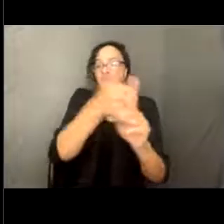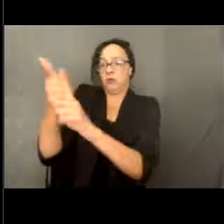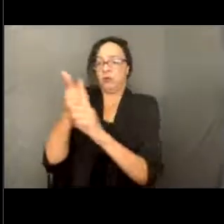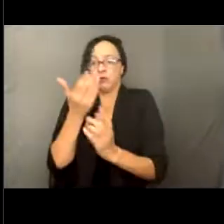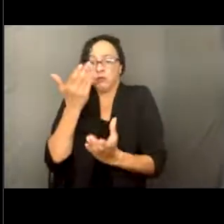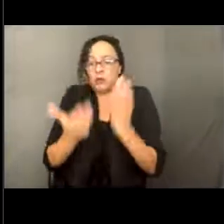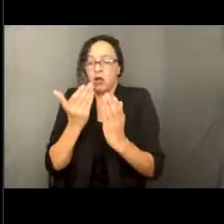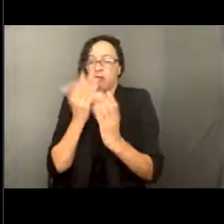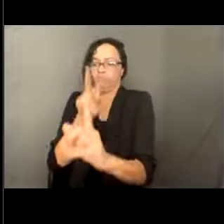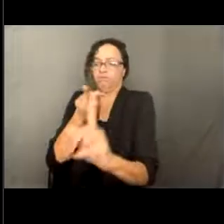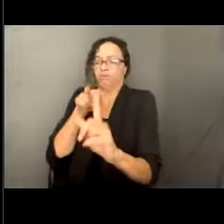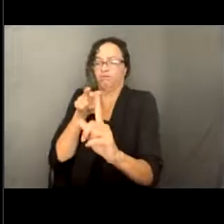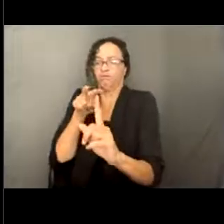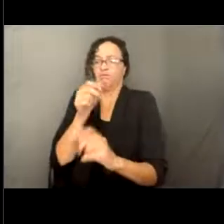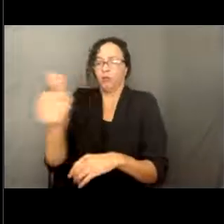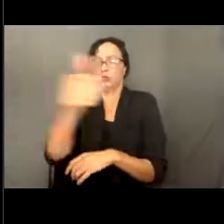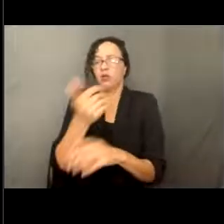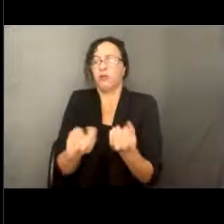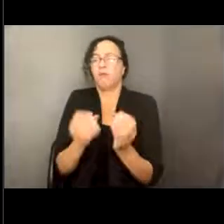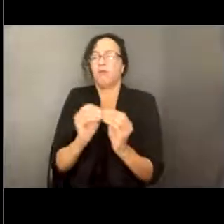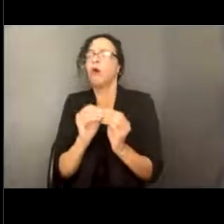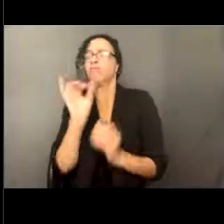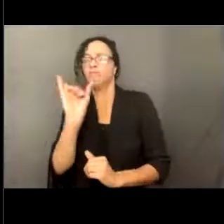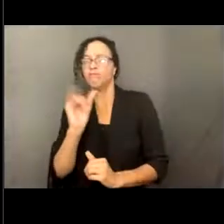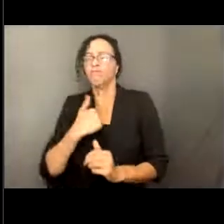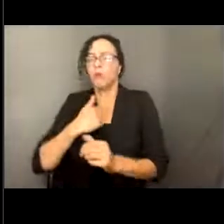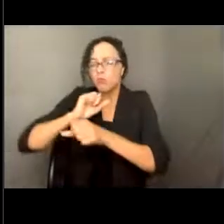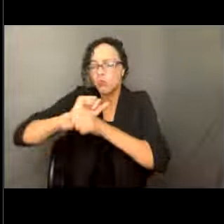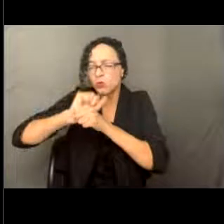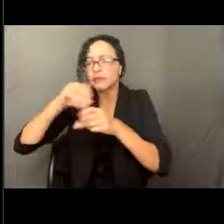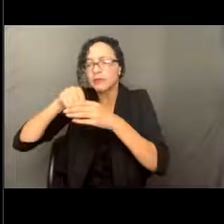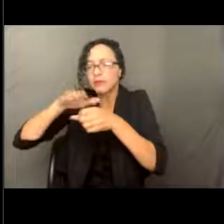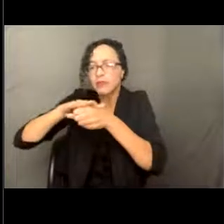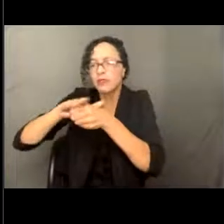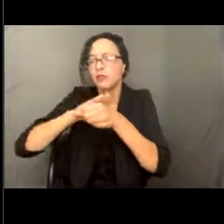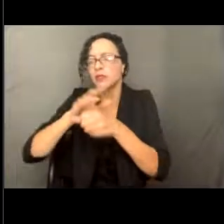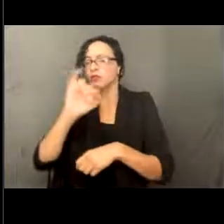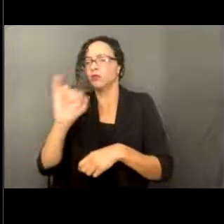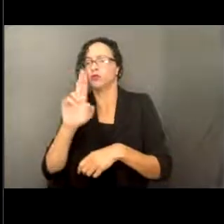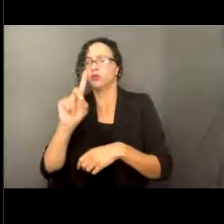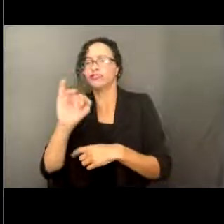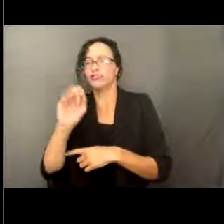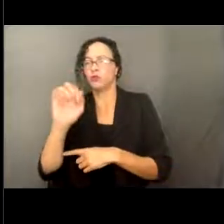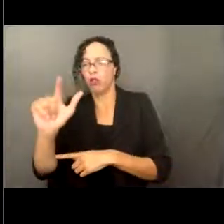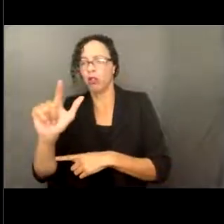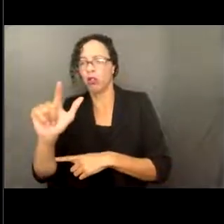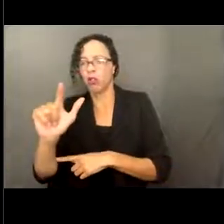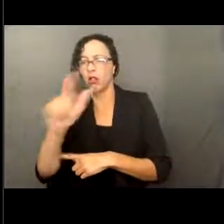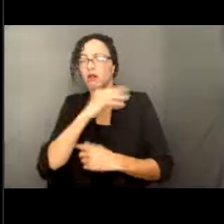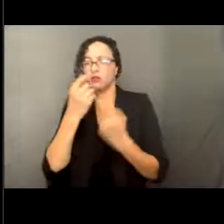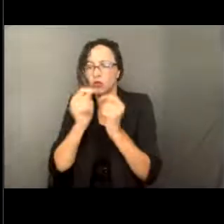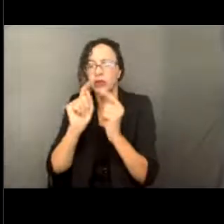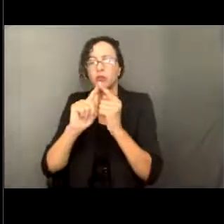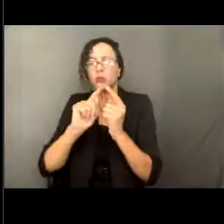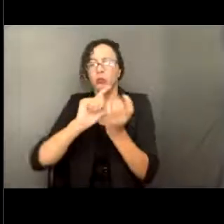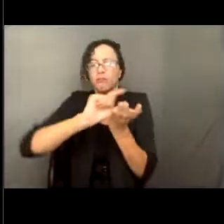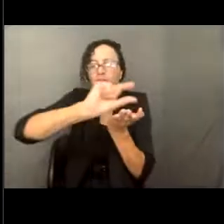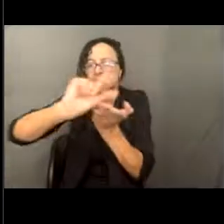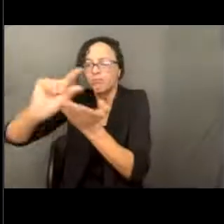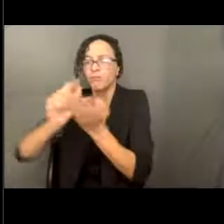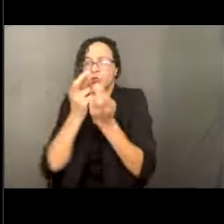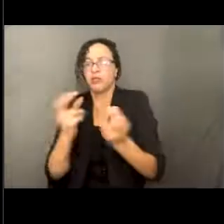is just struggling to allocate resources efficiently for the whole state. But I do want to admit